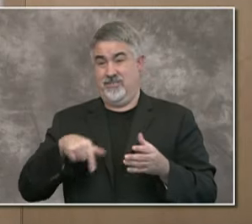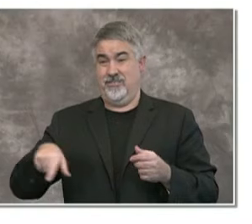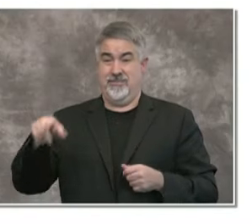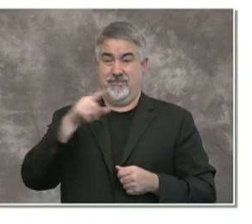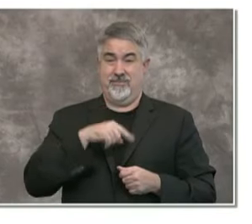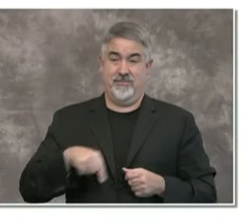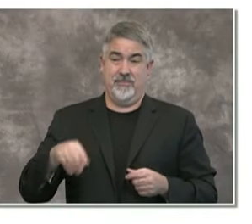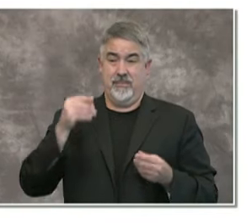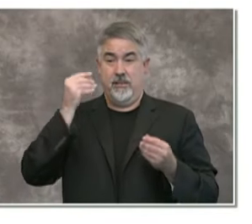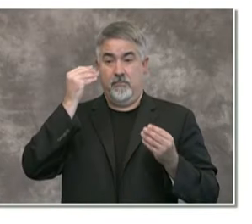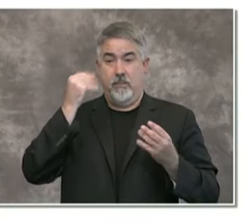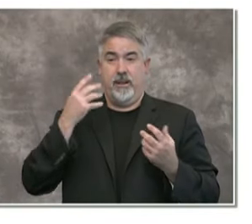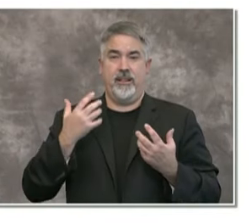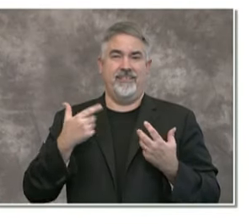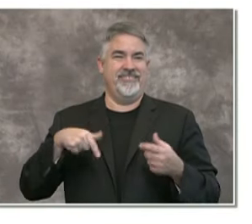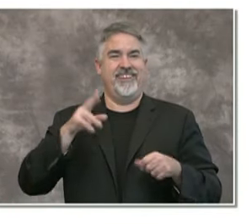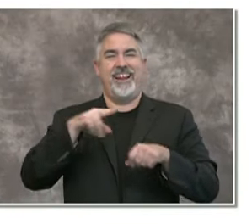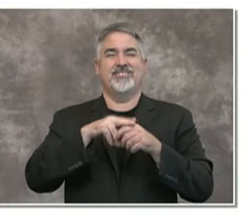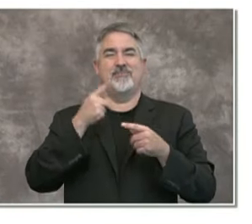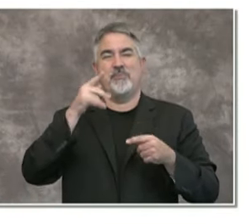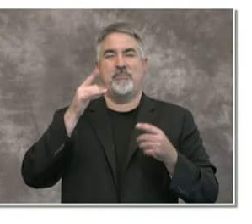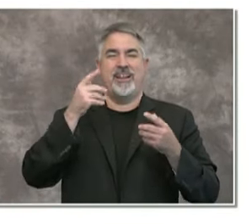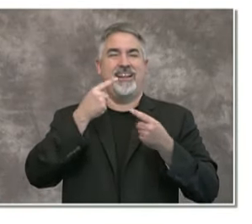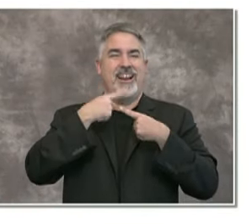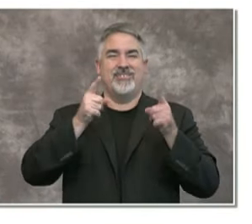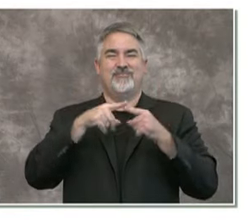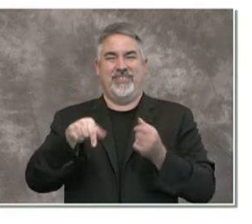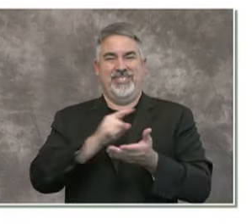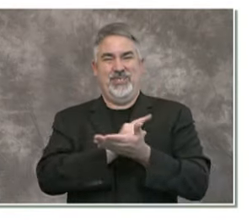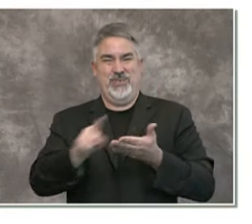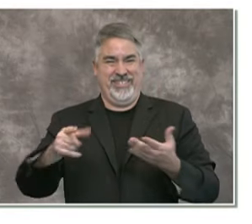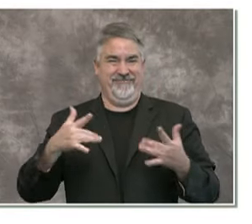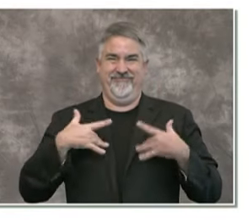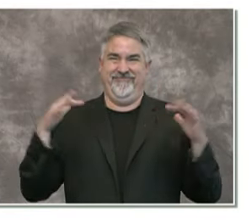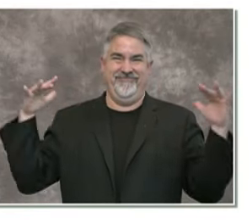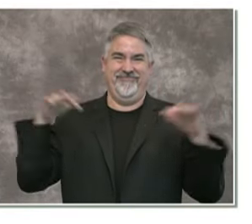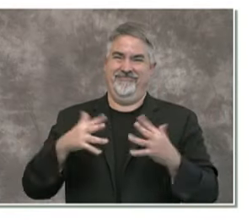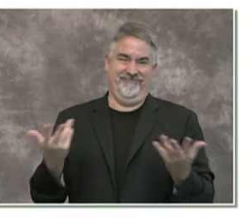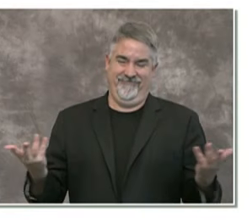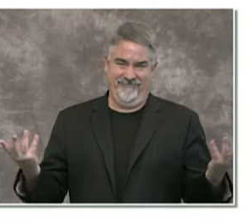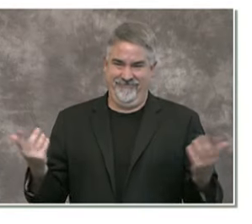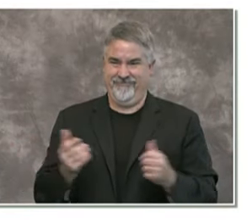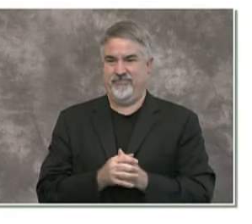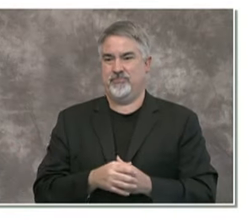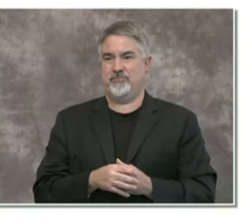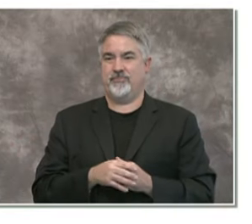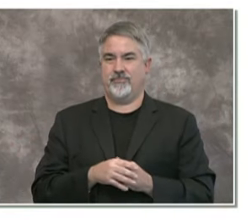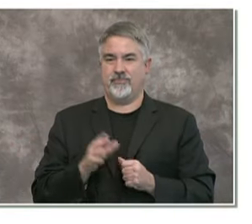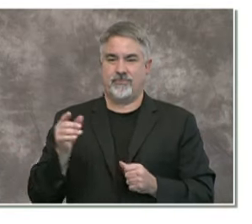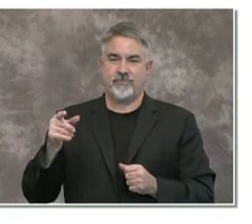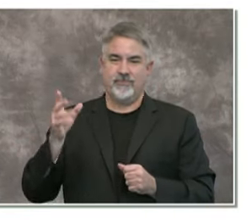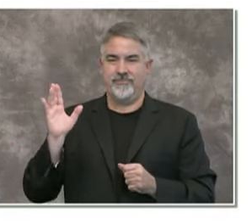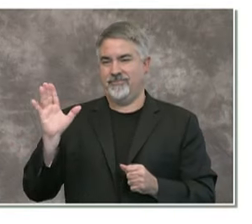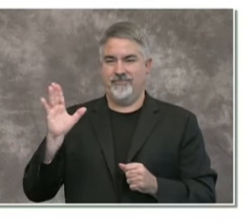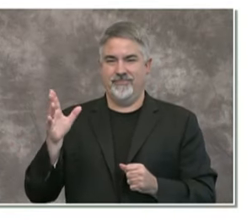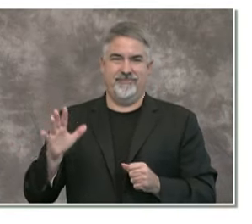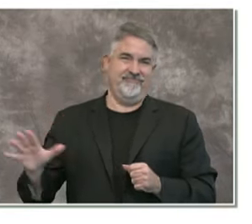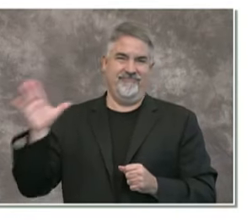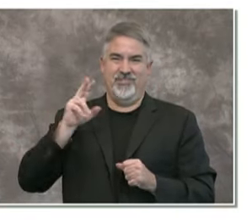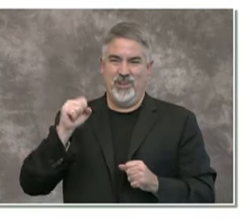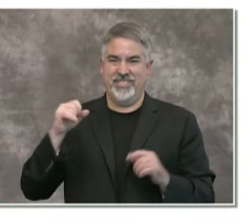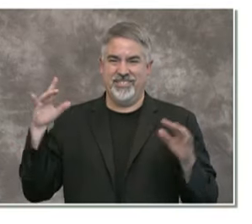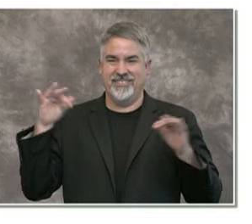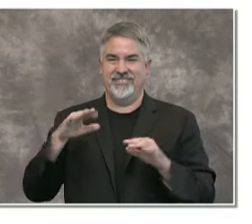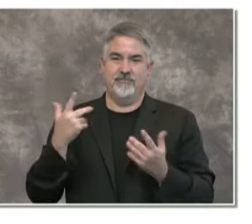a nationwide event to acknowledge